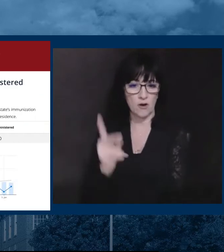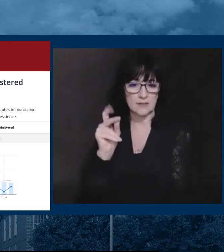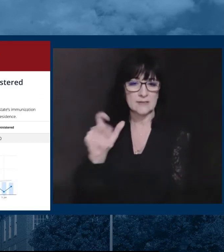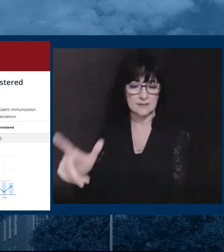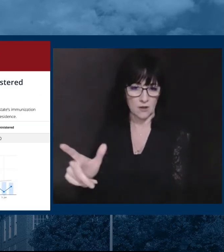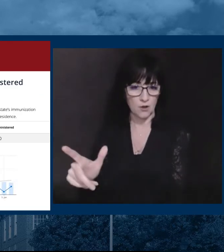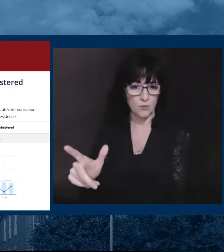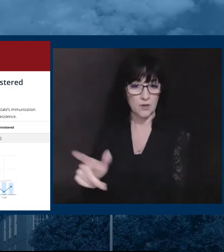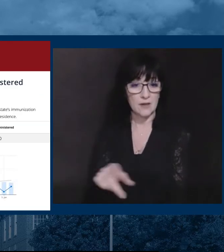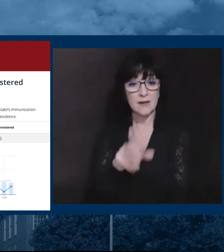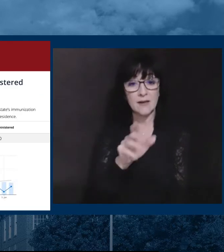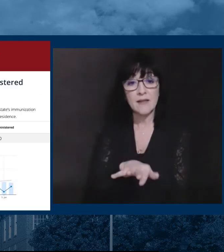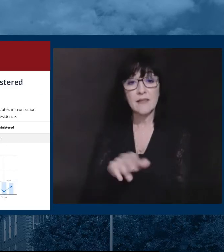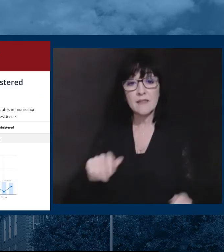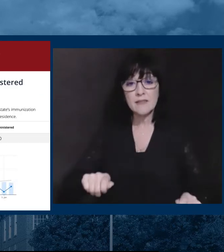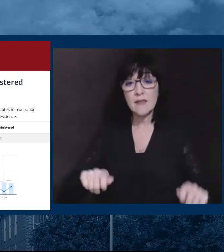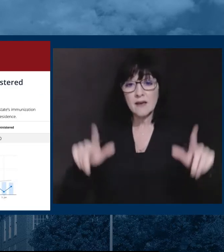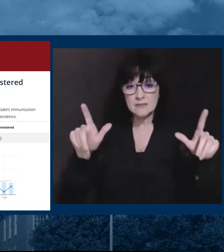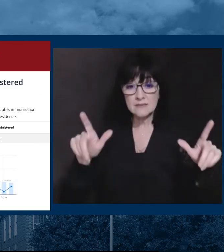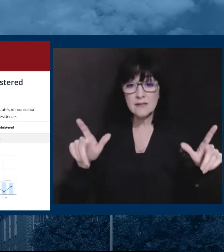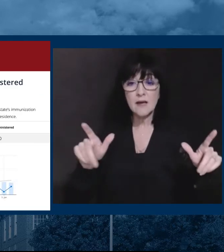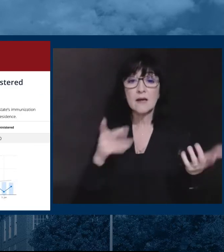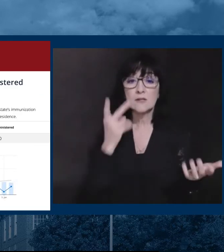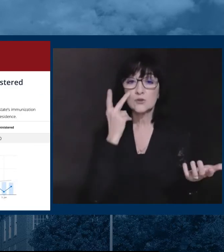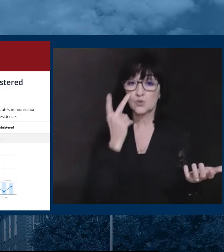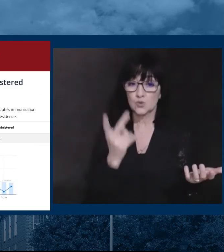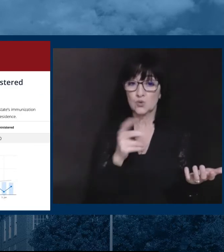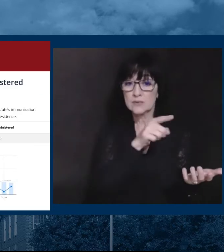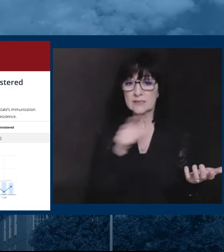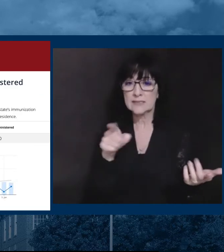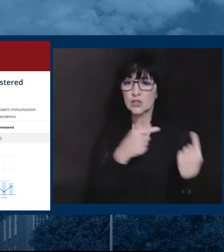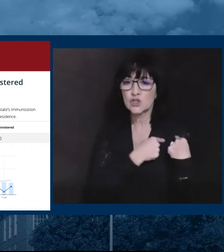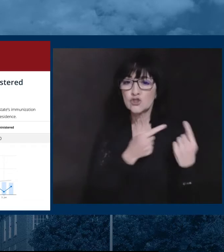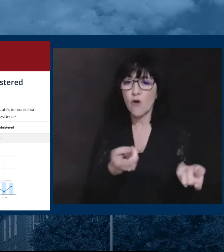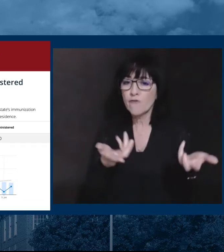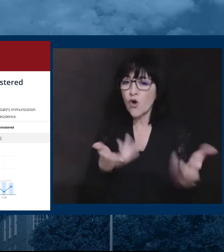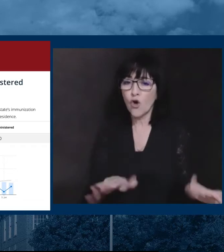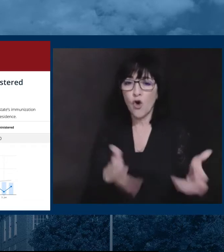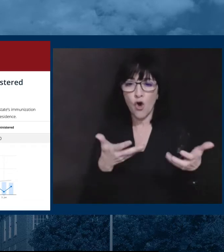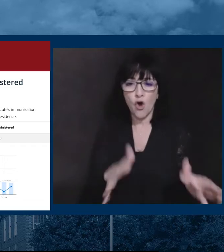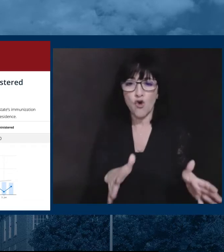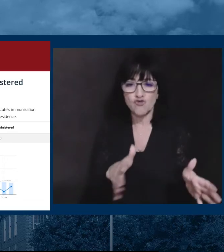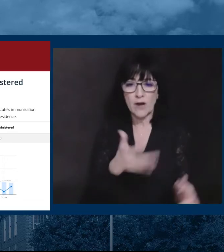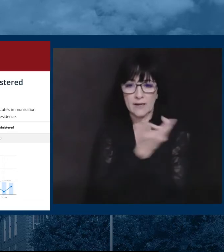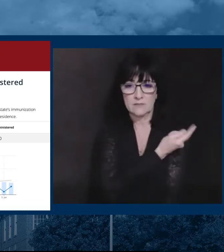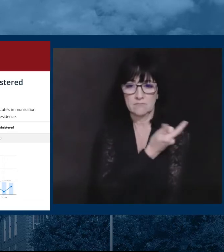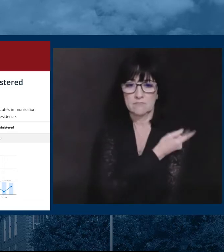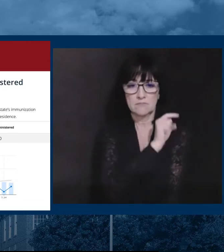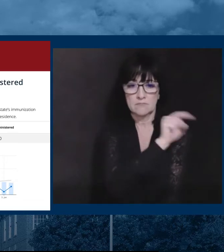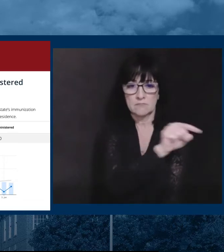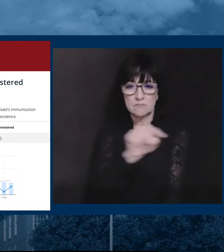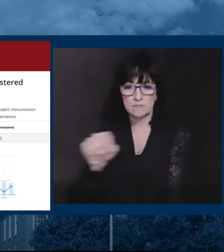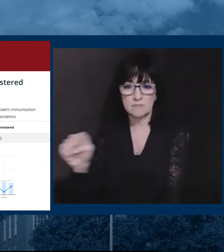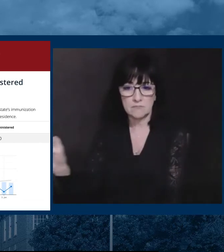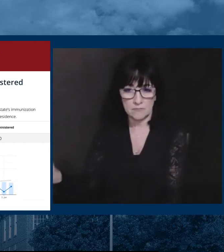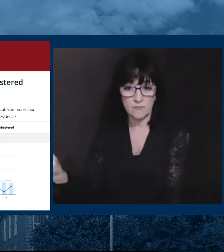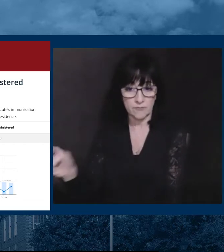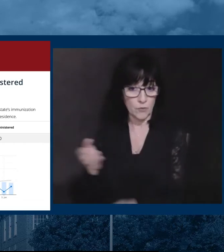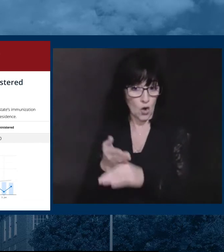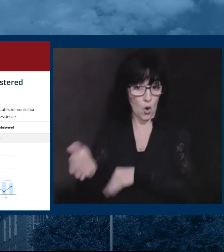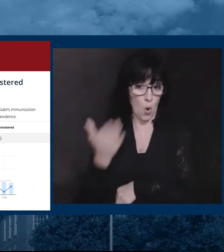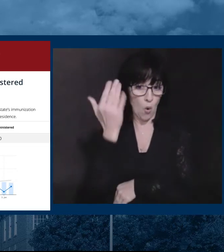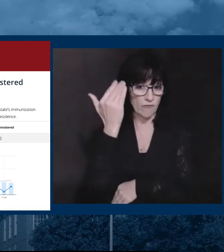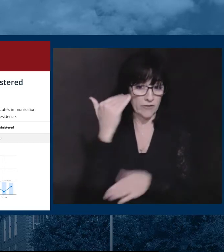slide, you'll see the doses that are administered. So we have administered over